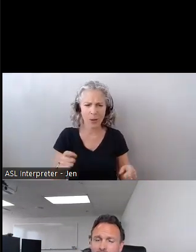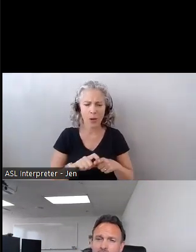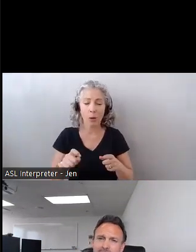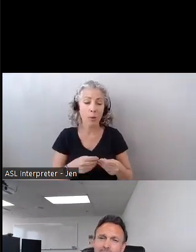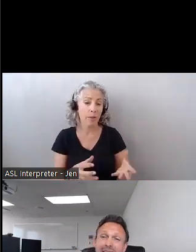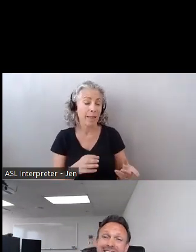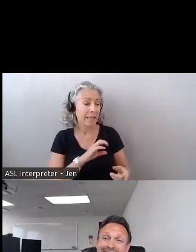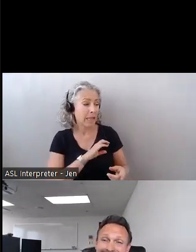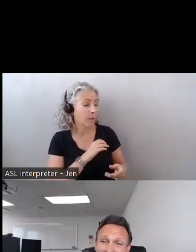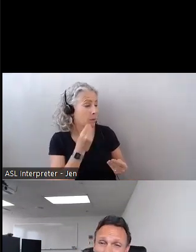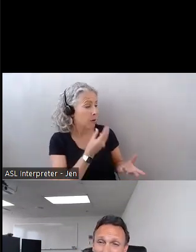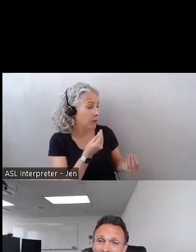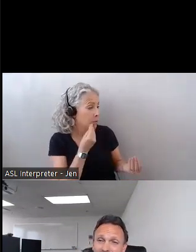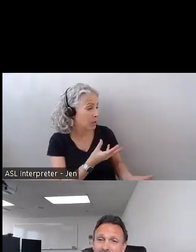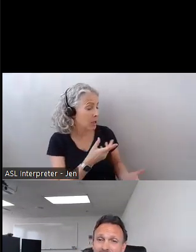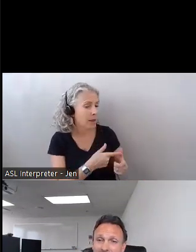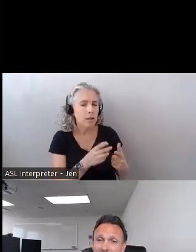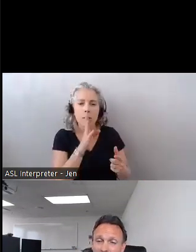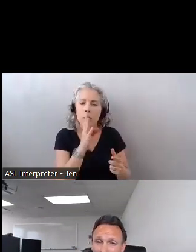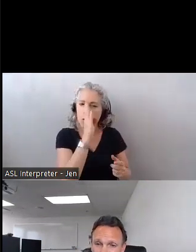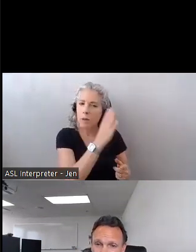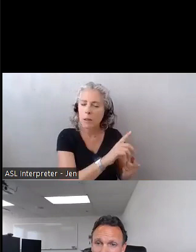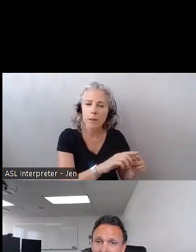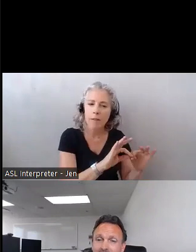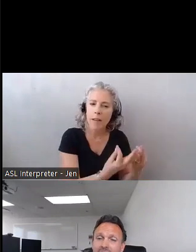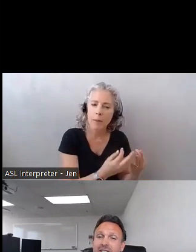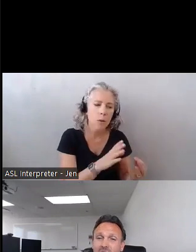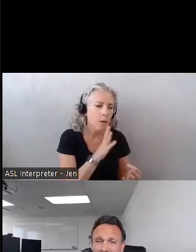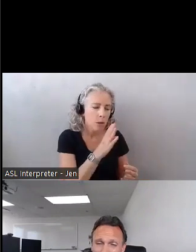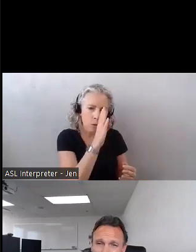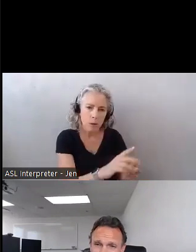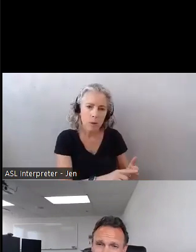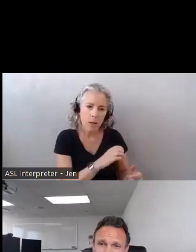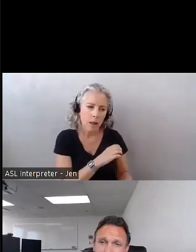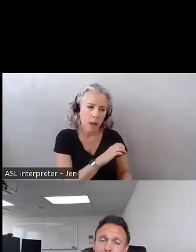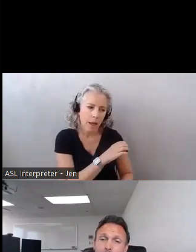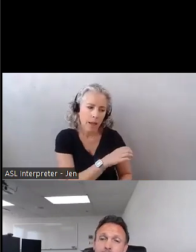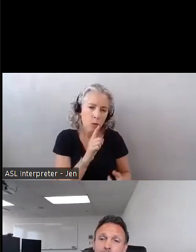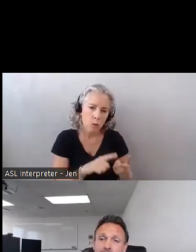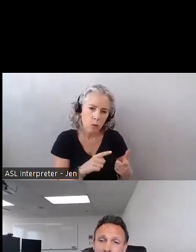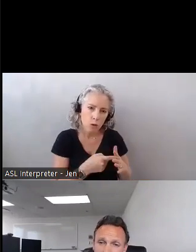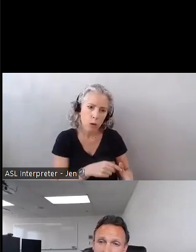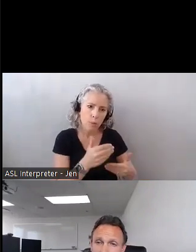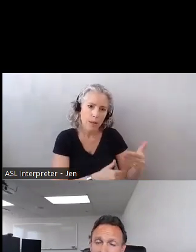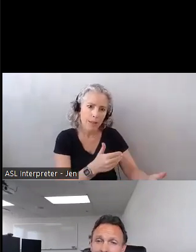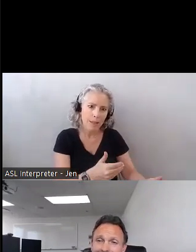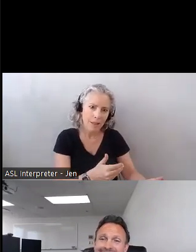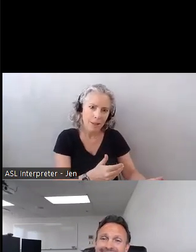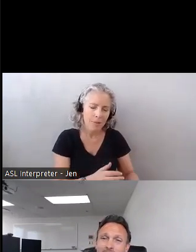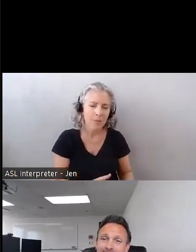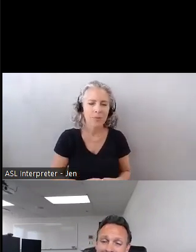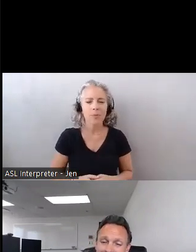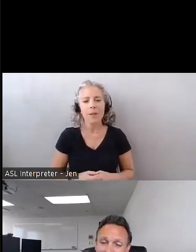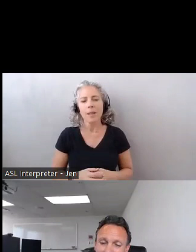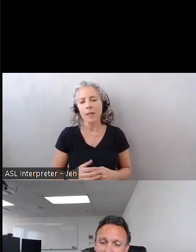enforcement officer with information, then talk directly to the family or the client to start that process. So like Sheamekah and Larry said,